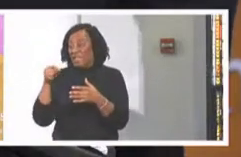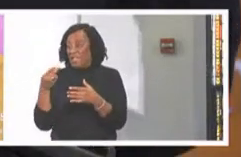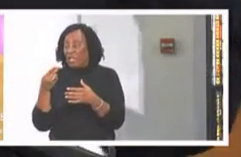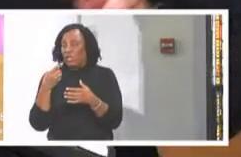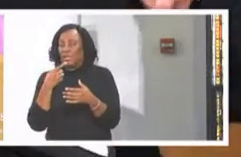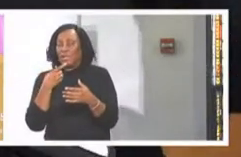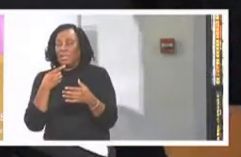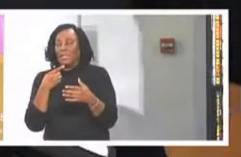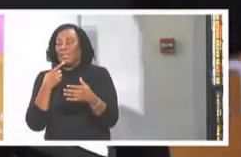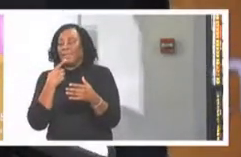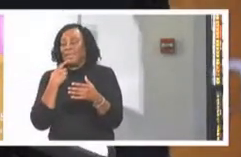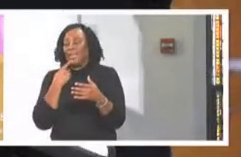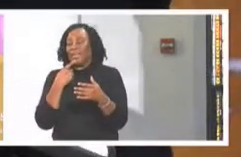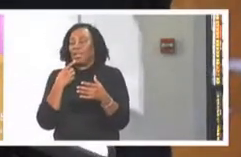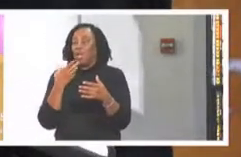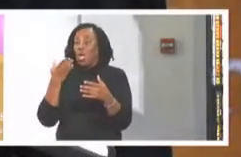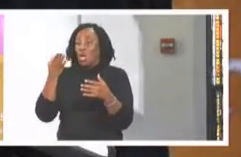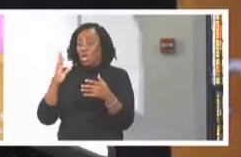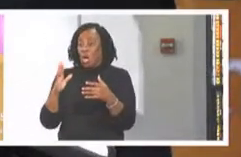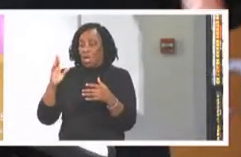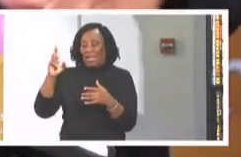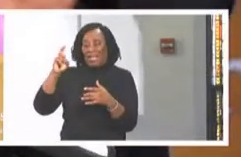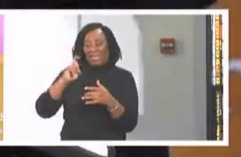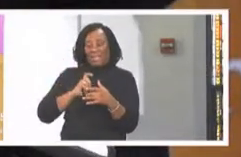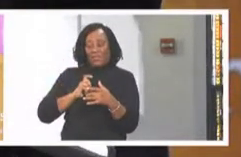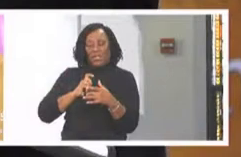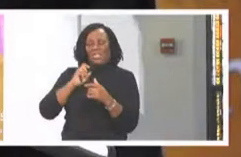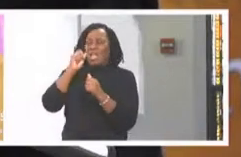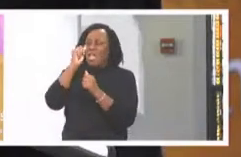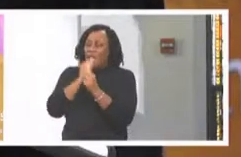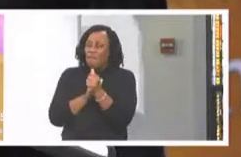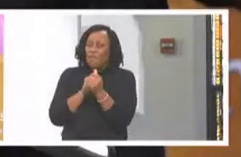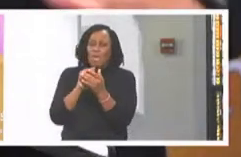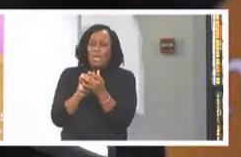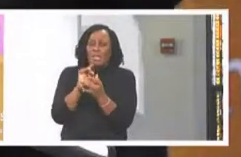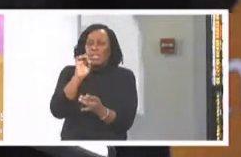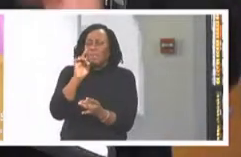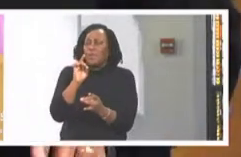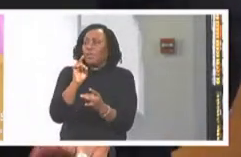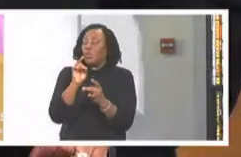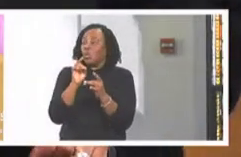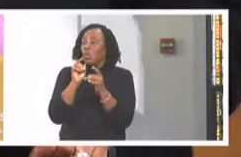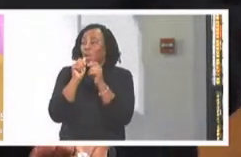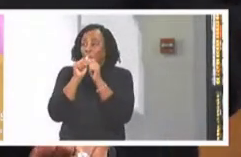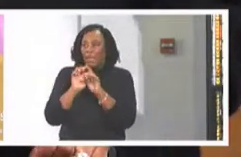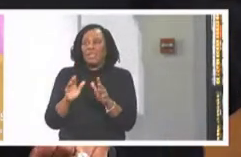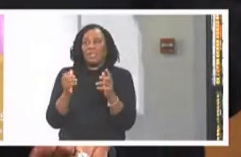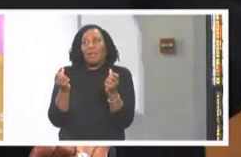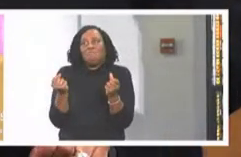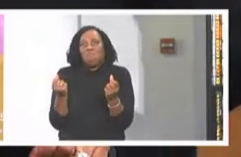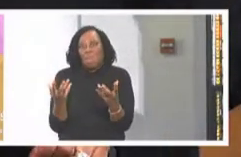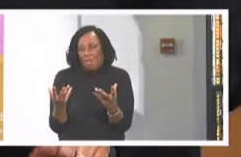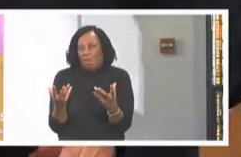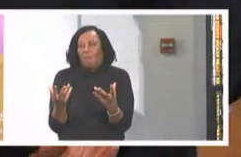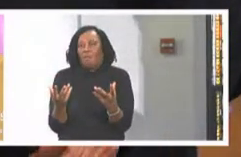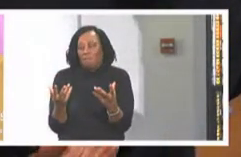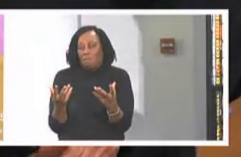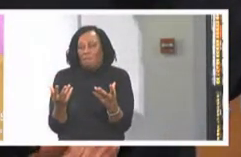the scripture says God has given us every spiritual blessing. And there are a lot of them. Some of us may have